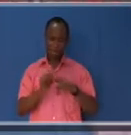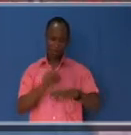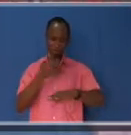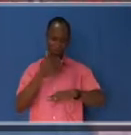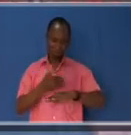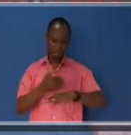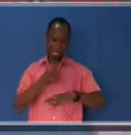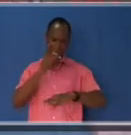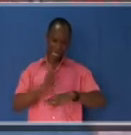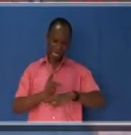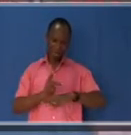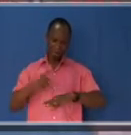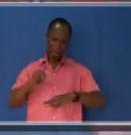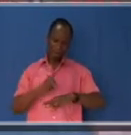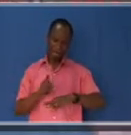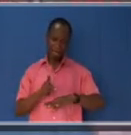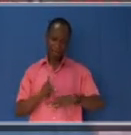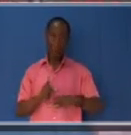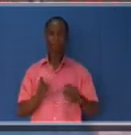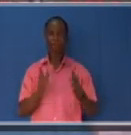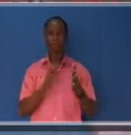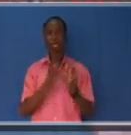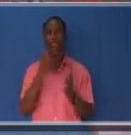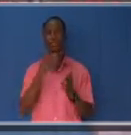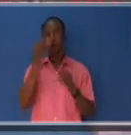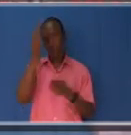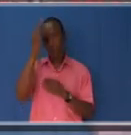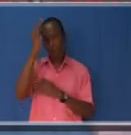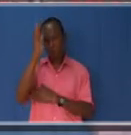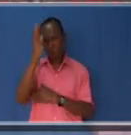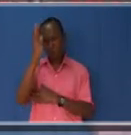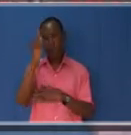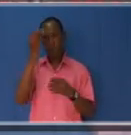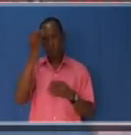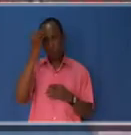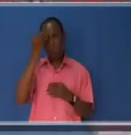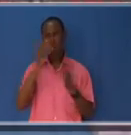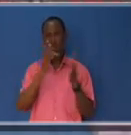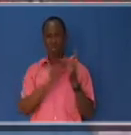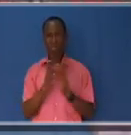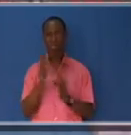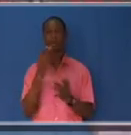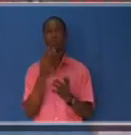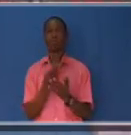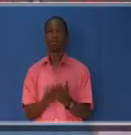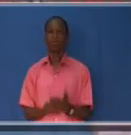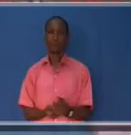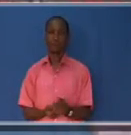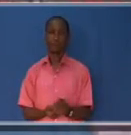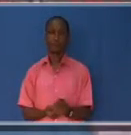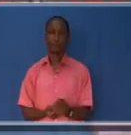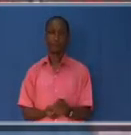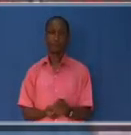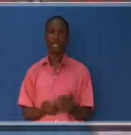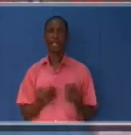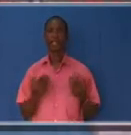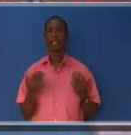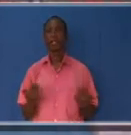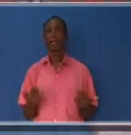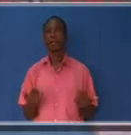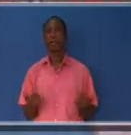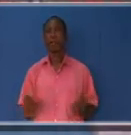have both the Father and the Son. And here, the important thing we should all note